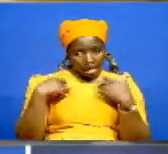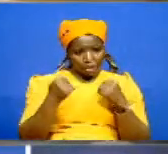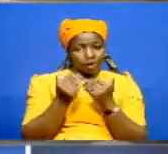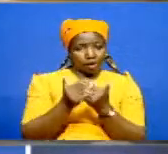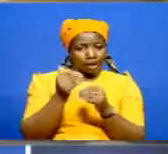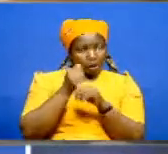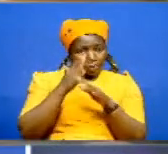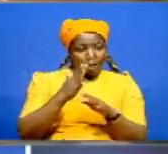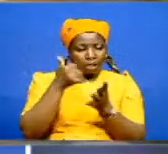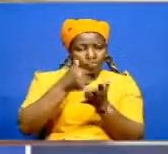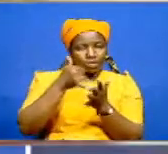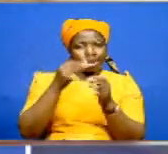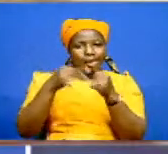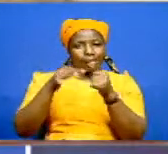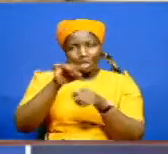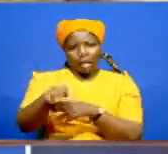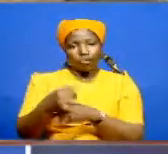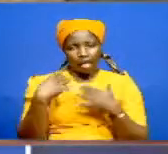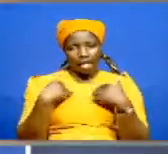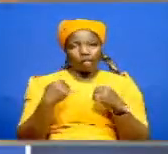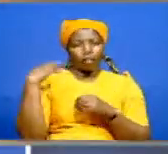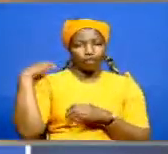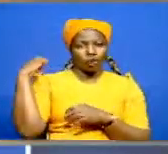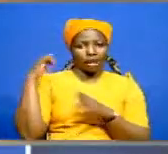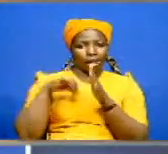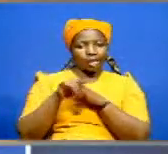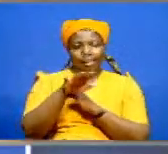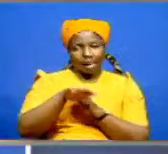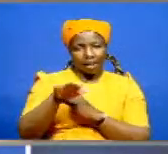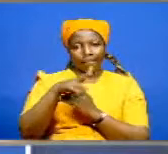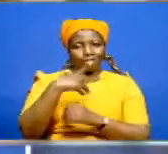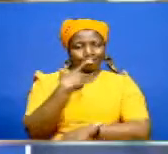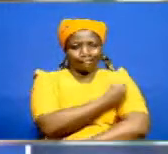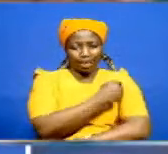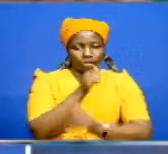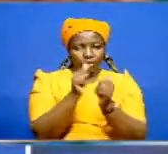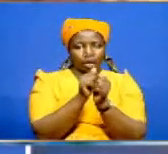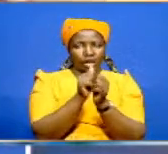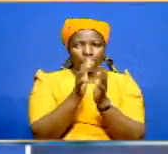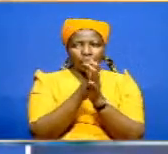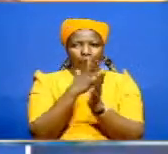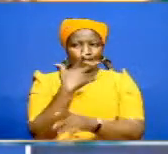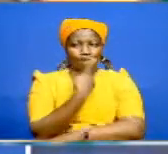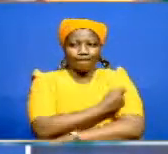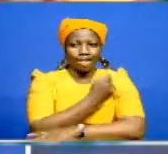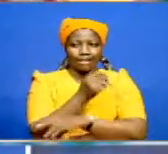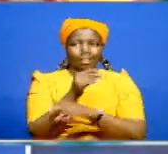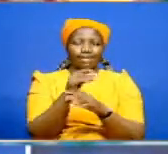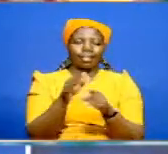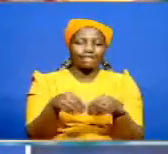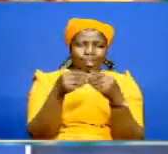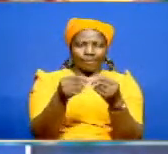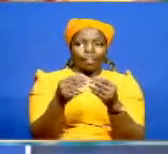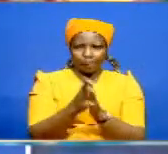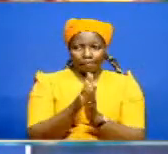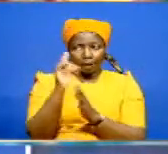including 8,000 health volunteers in areas of vaccine administration. Meanwhile, Kenya reported some 260